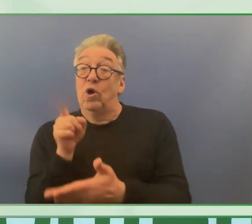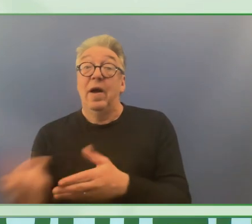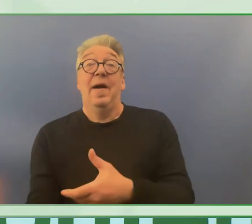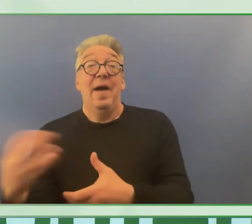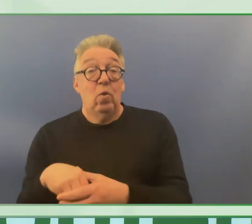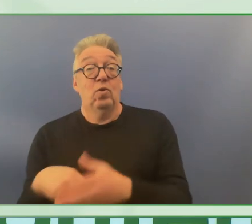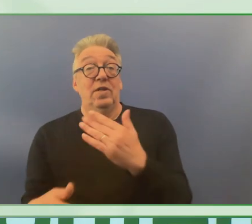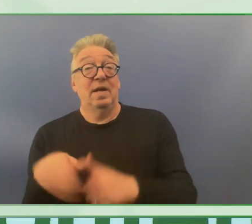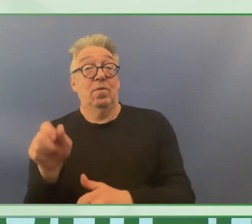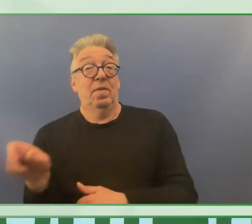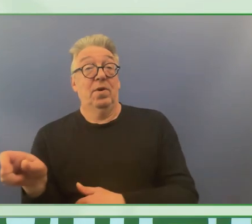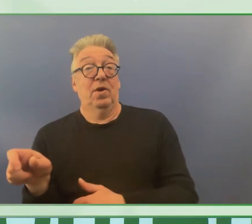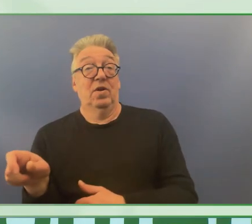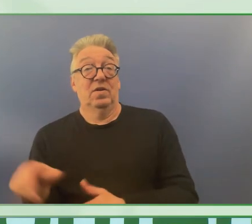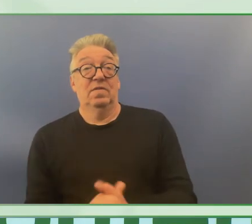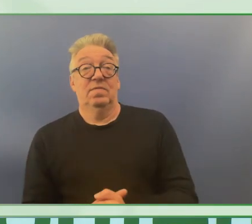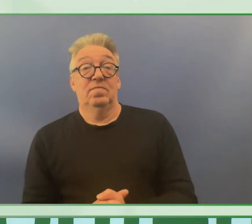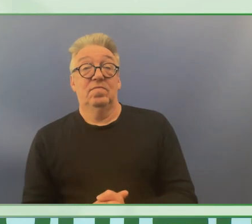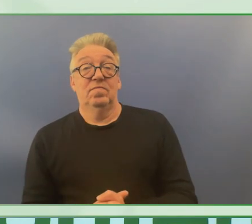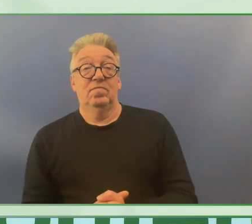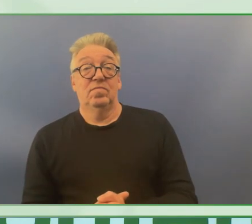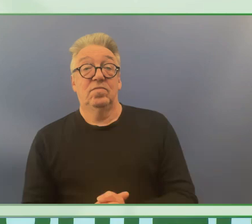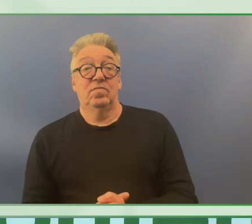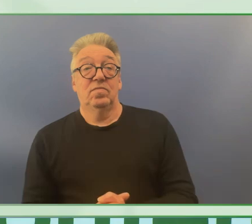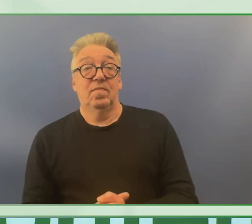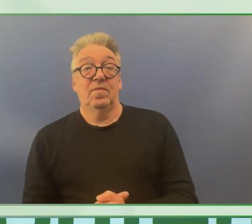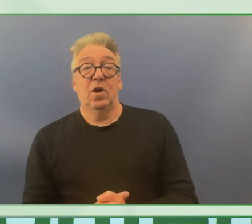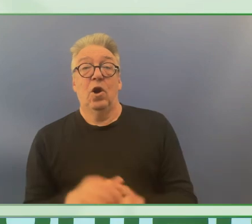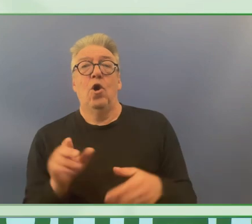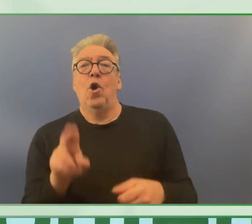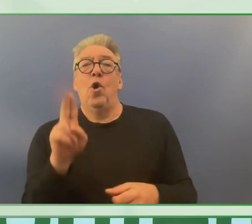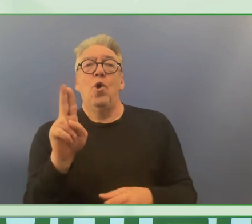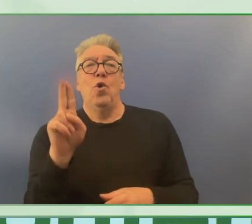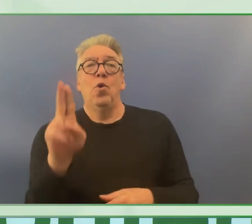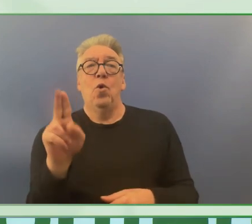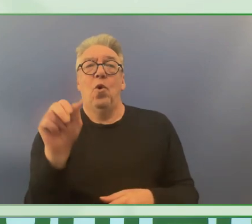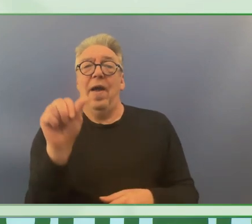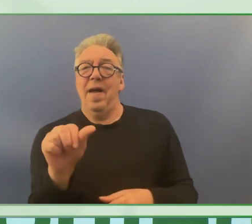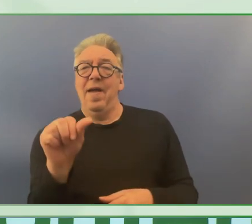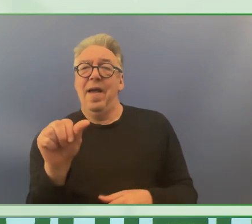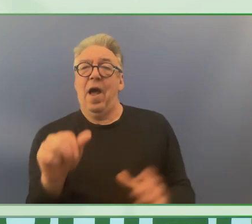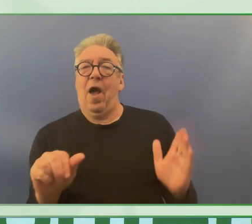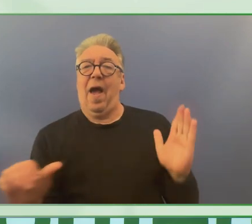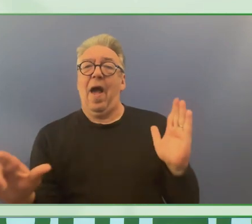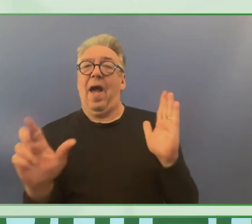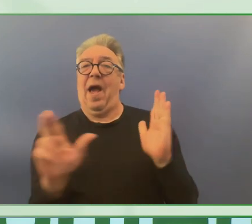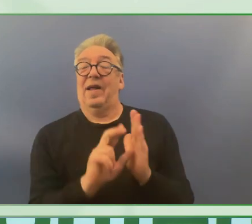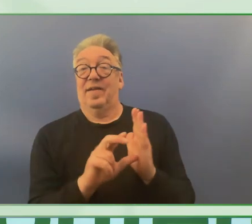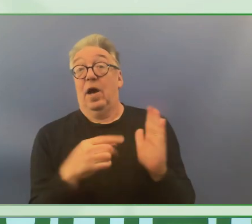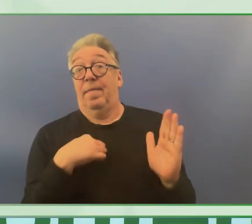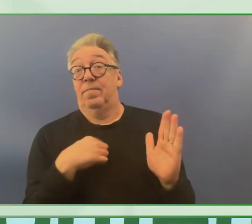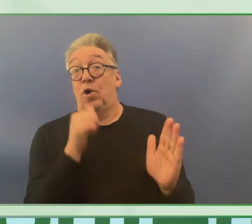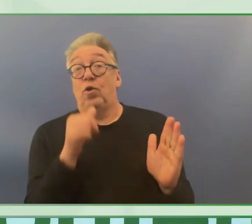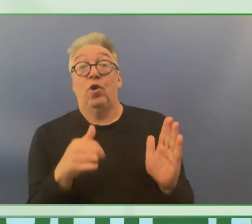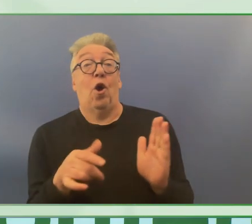only. So we heard about the UA Act, and I want to preface with I'm not a lawyer, and this is not legal